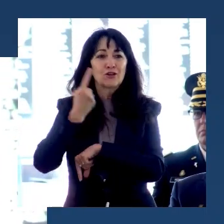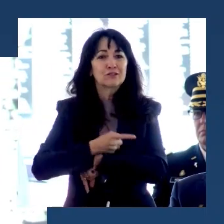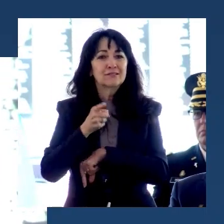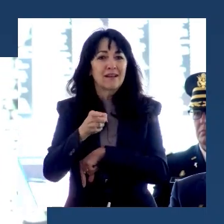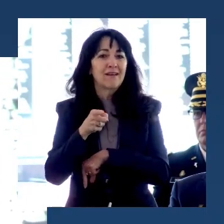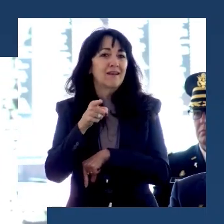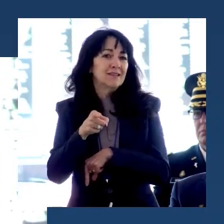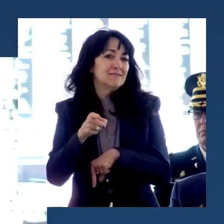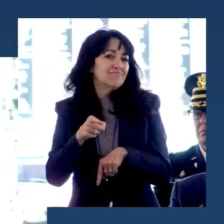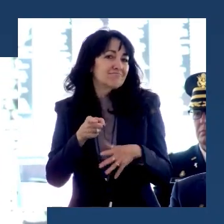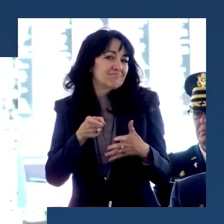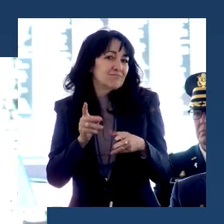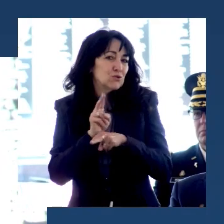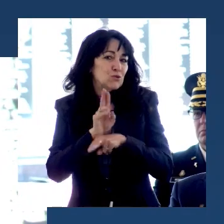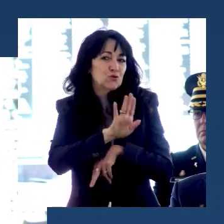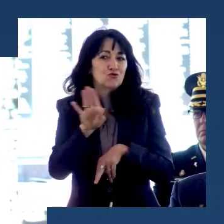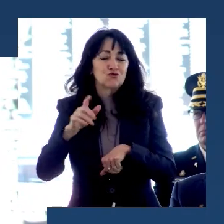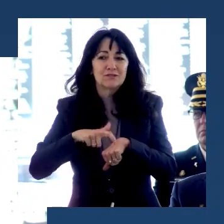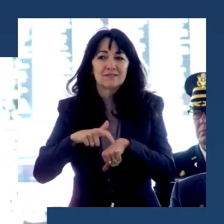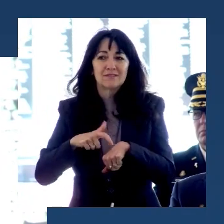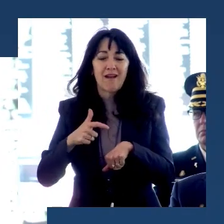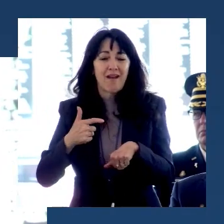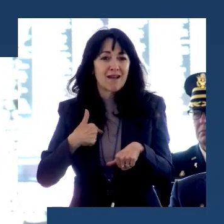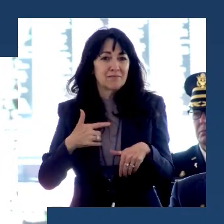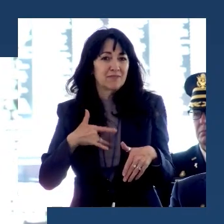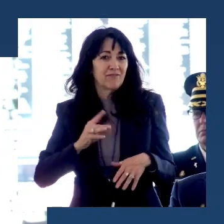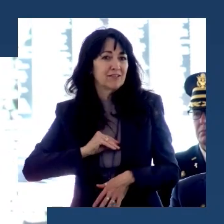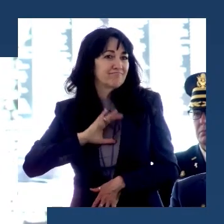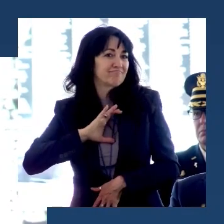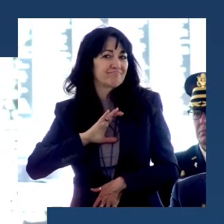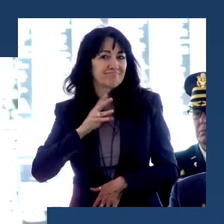this. It means a lot to see you here.